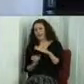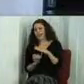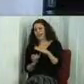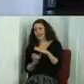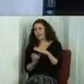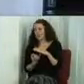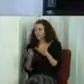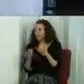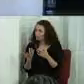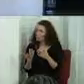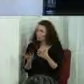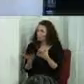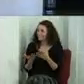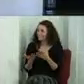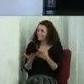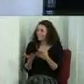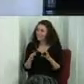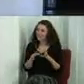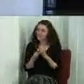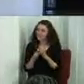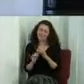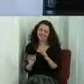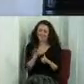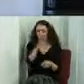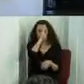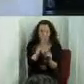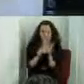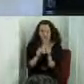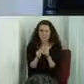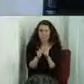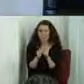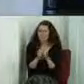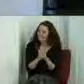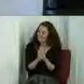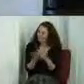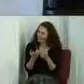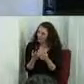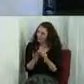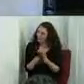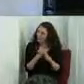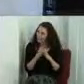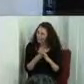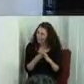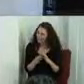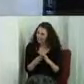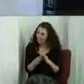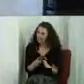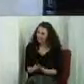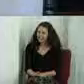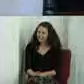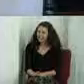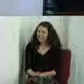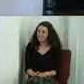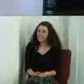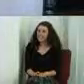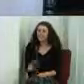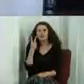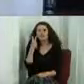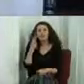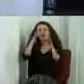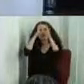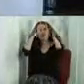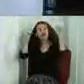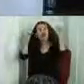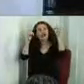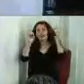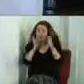messages. A wonderful way of doing ministry these days. Used to have to do, you know, clouds up into the sky so that people could read them and see where you are. But now